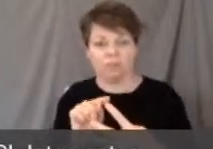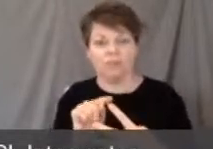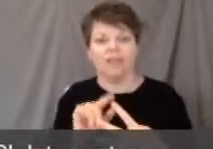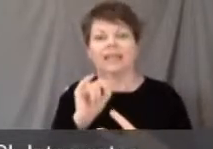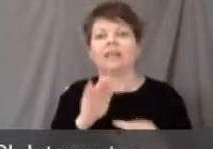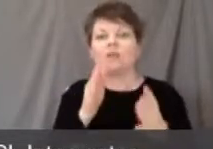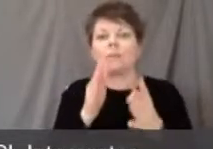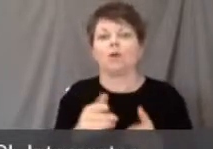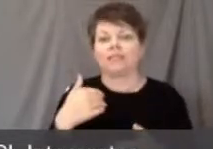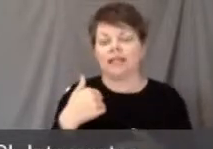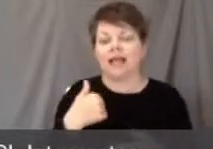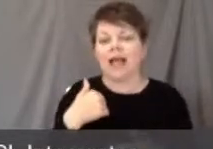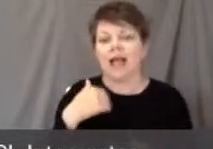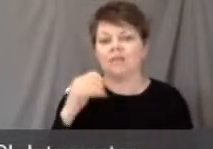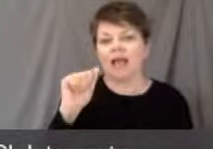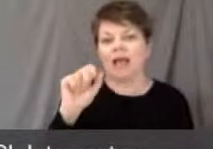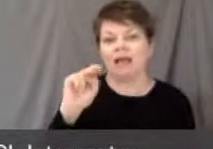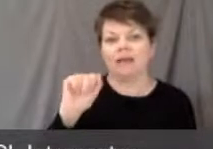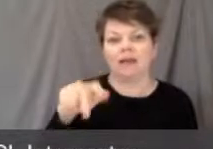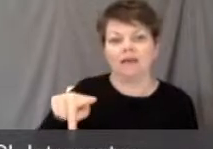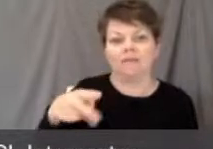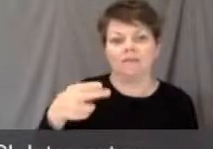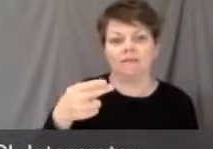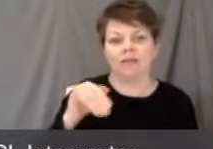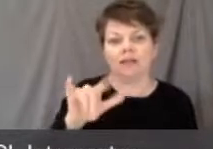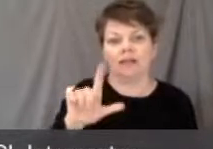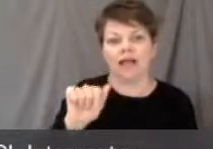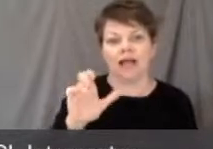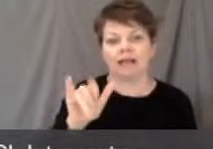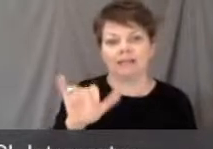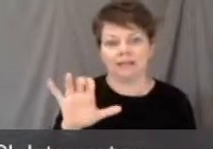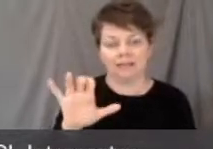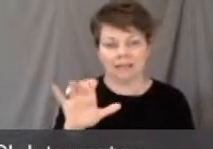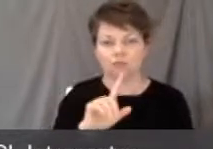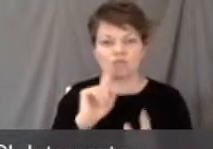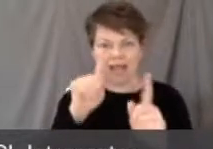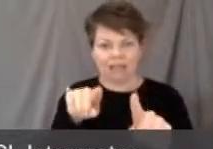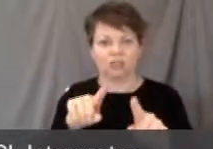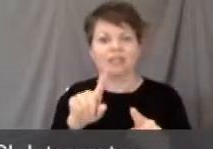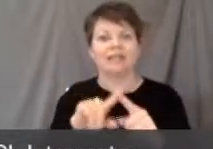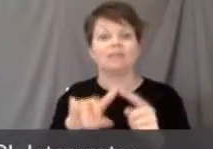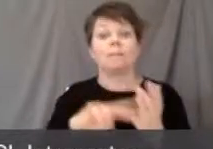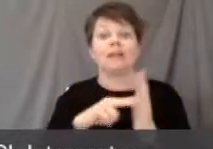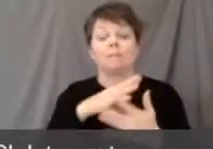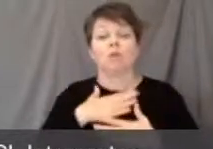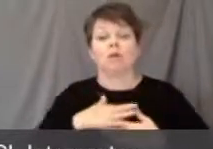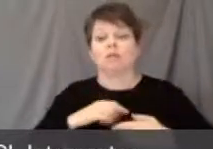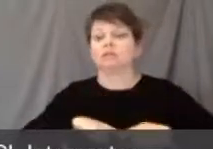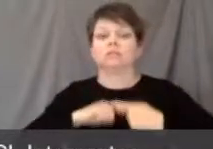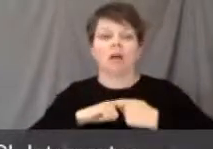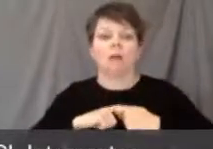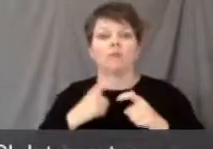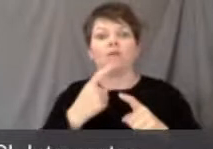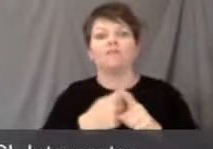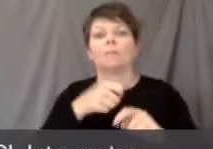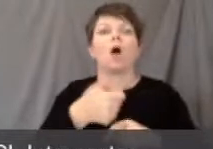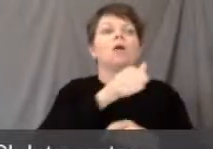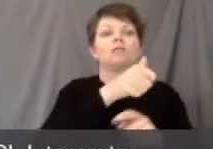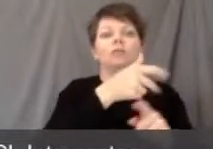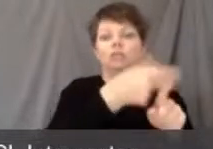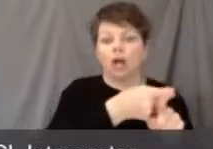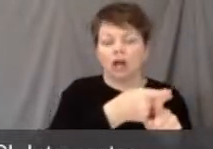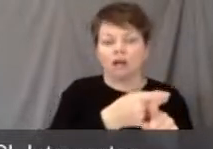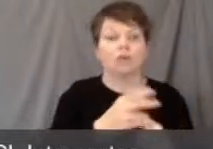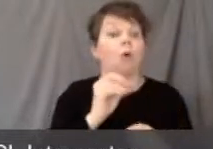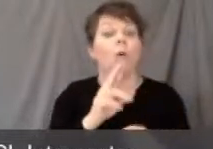anaphylactic reaction, so stopping breathing, to any other injectable medicine or vaccine, or if you've had, say, 1 dose of the mRNA vaccine